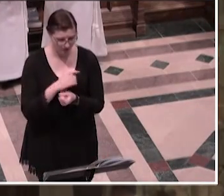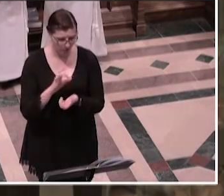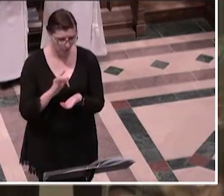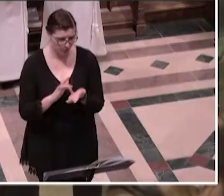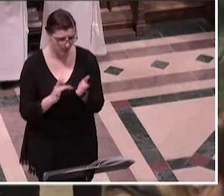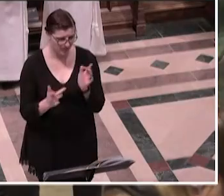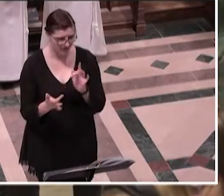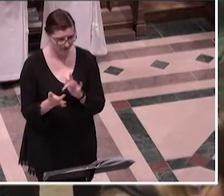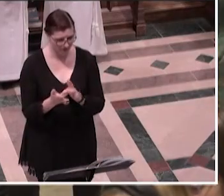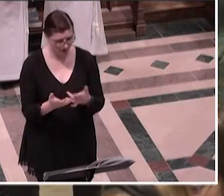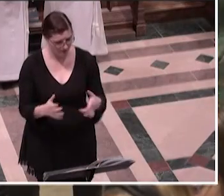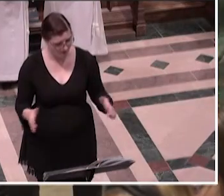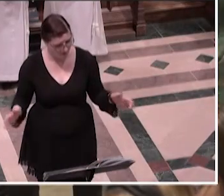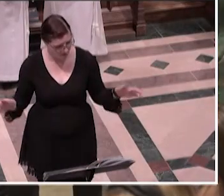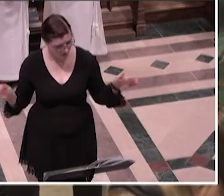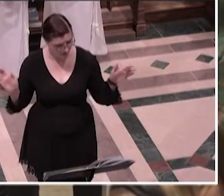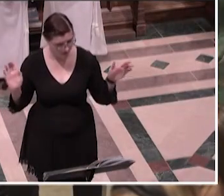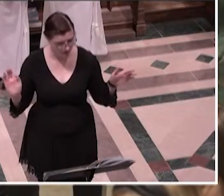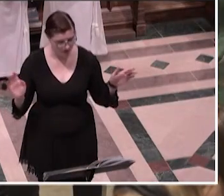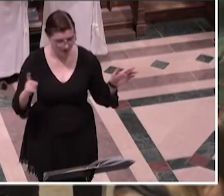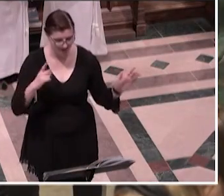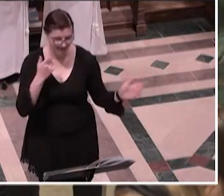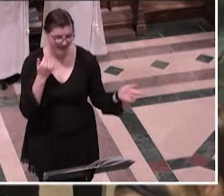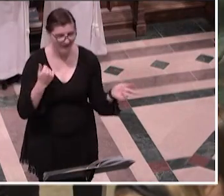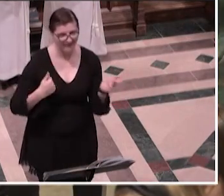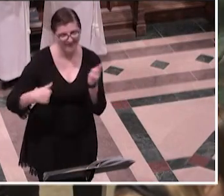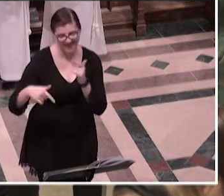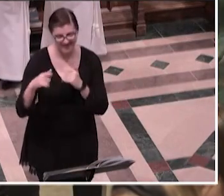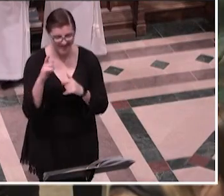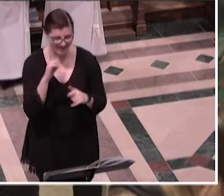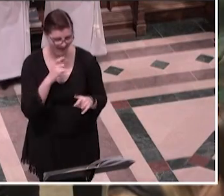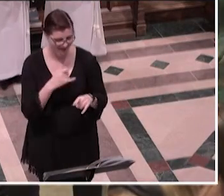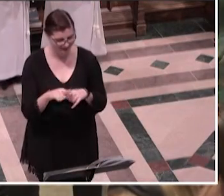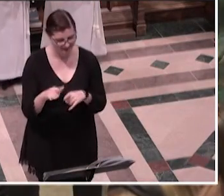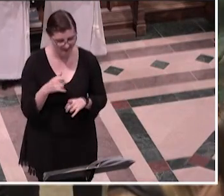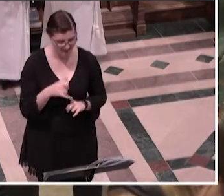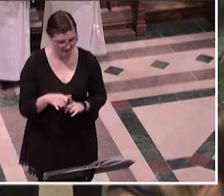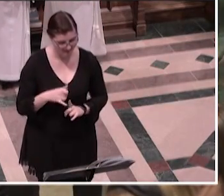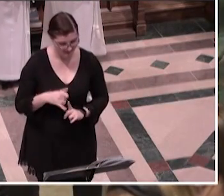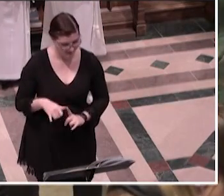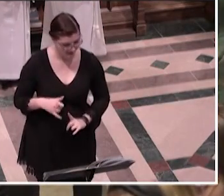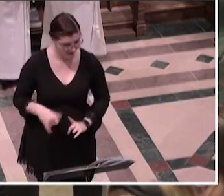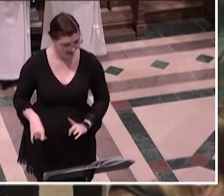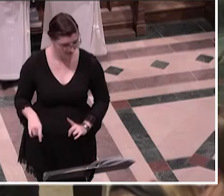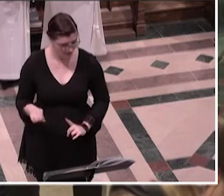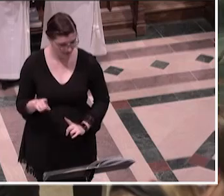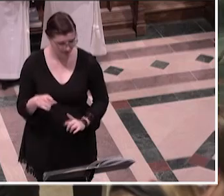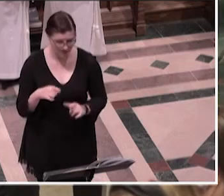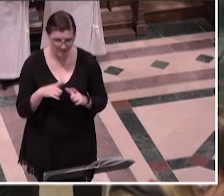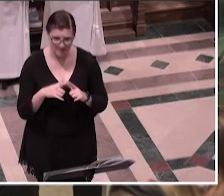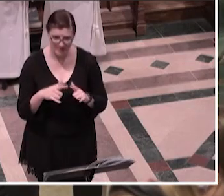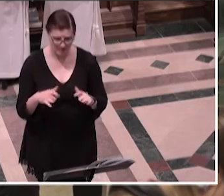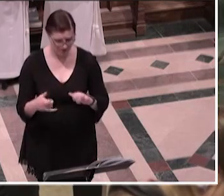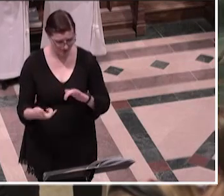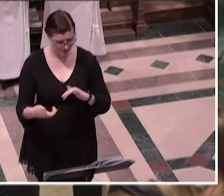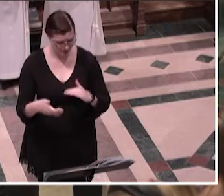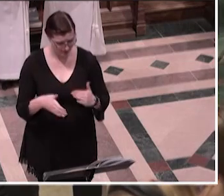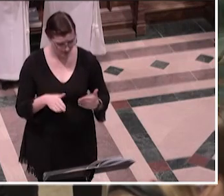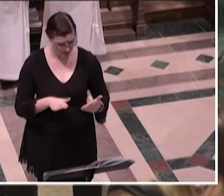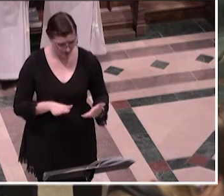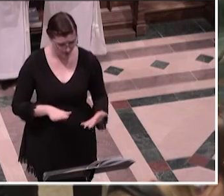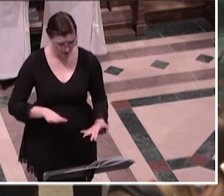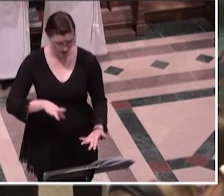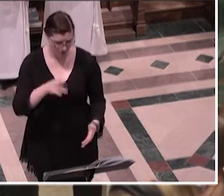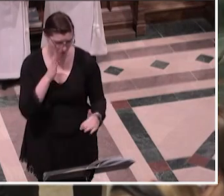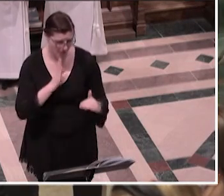they crucified. They laughed and scorned him as he shed